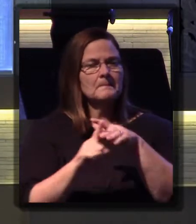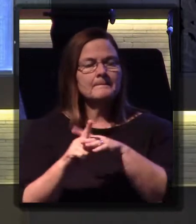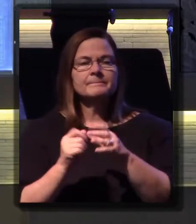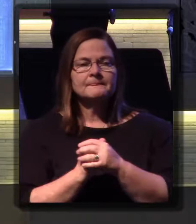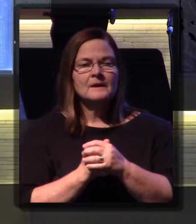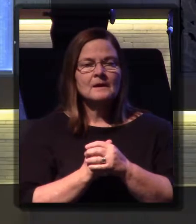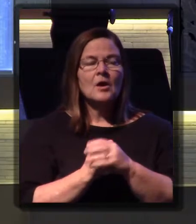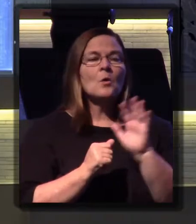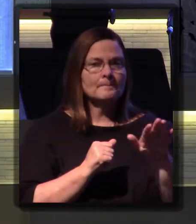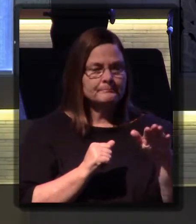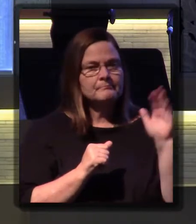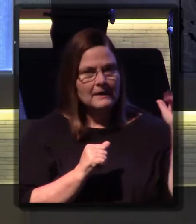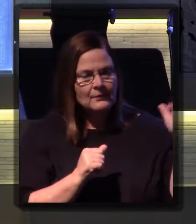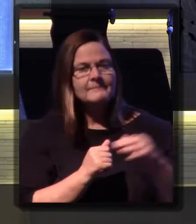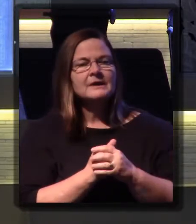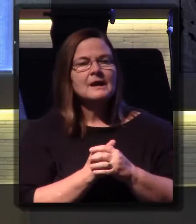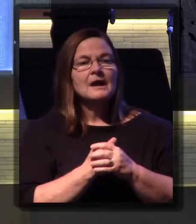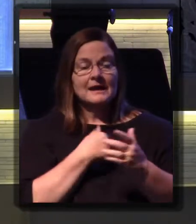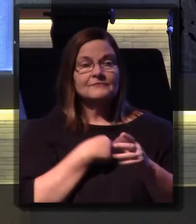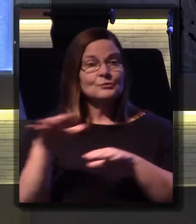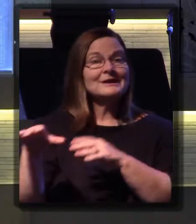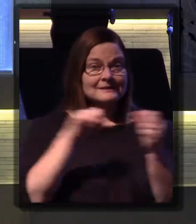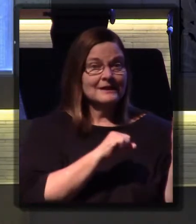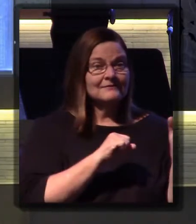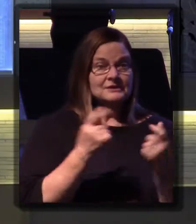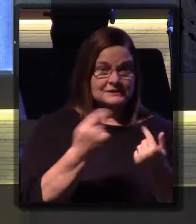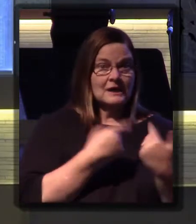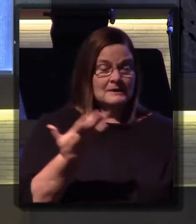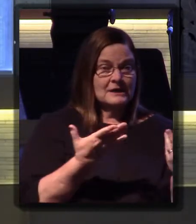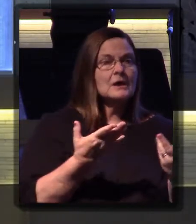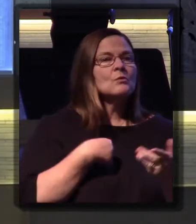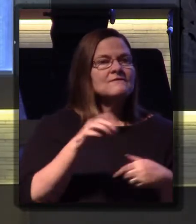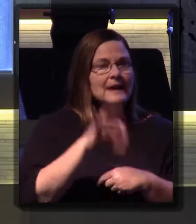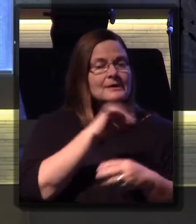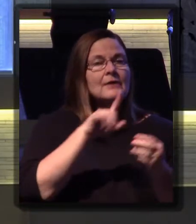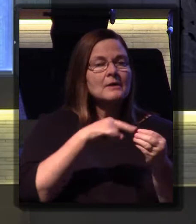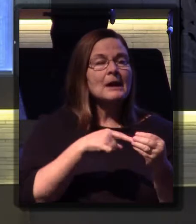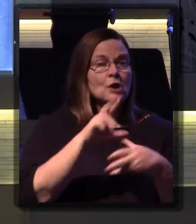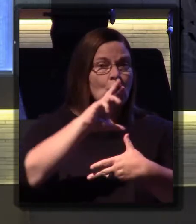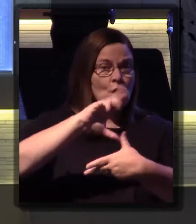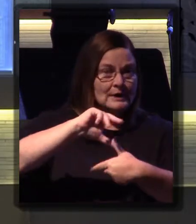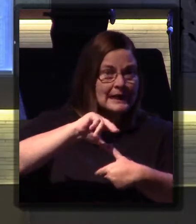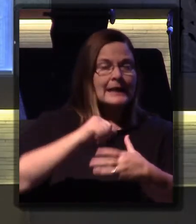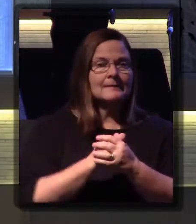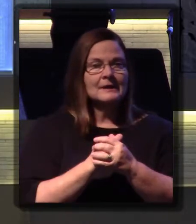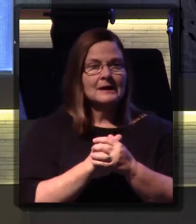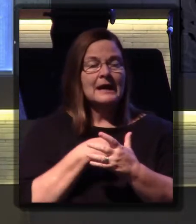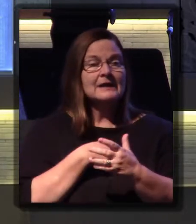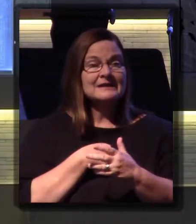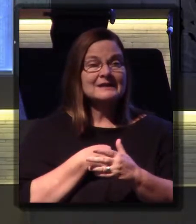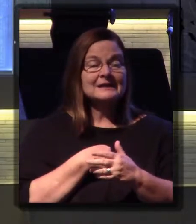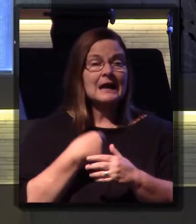There can be all kinds of unplanned difficulties. By the way, after we left on our trip to come this way, we learned about a hurricane